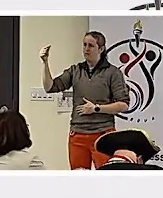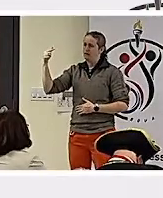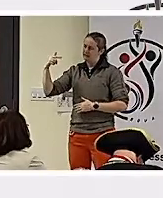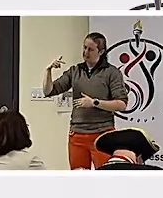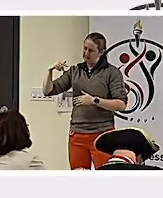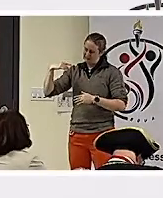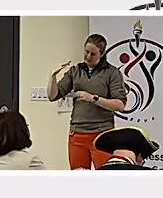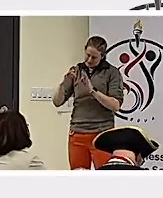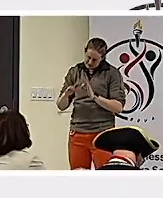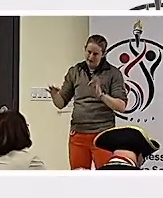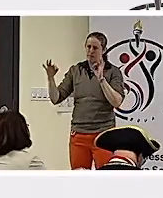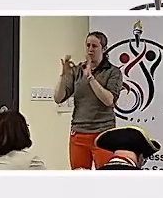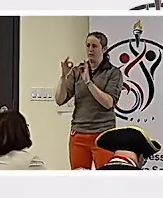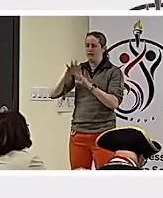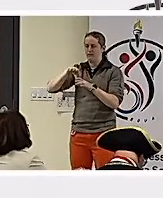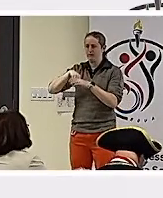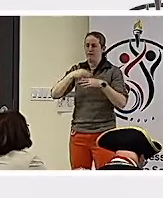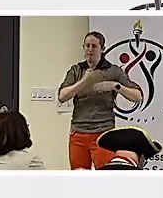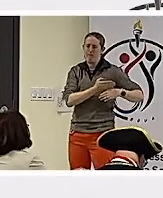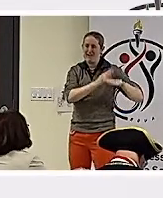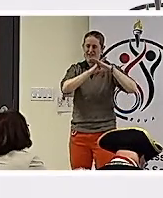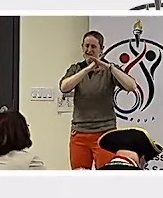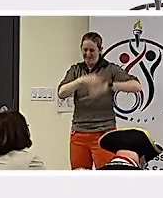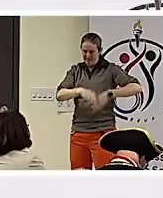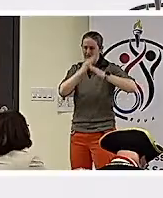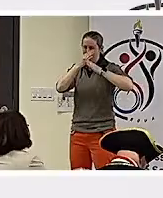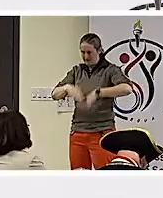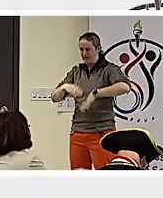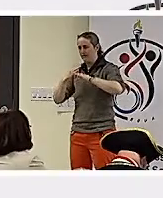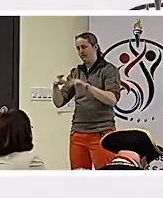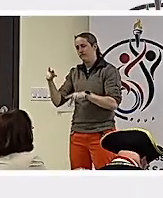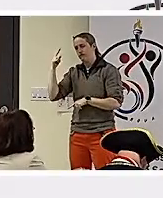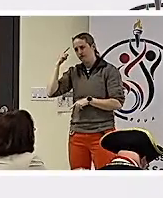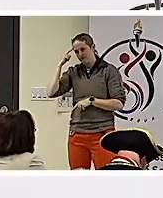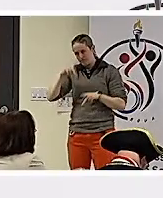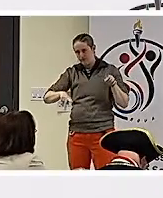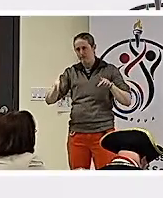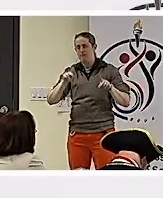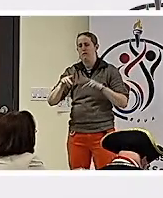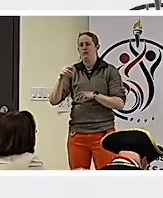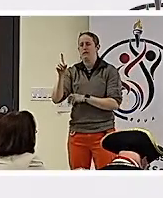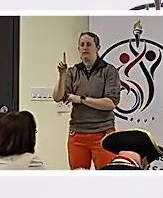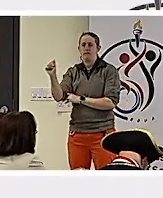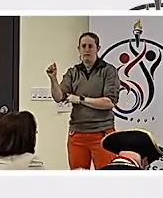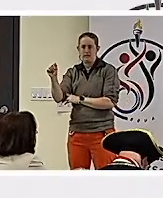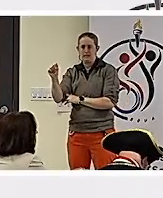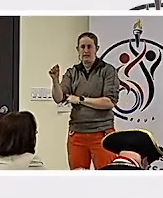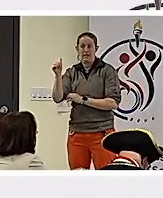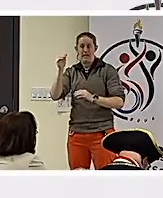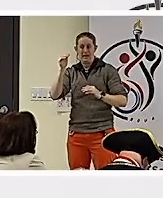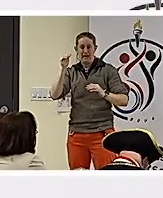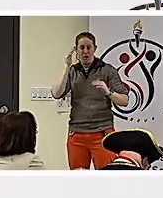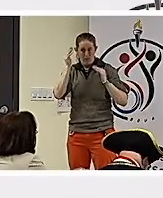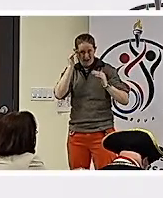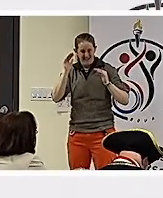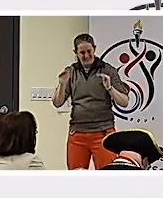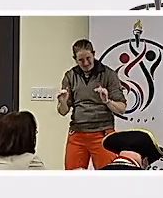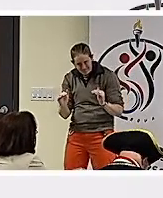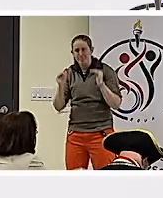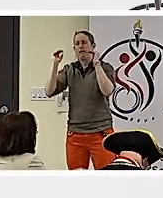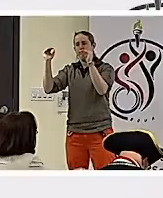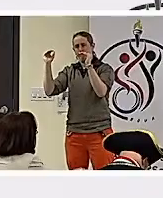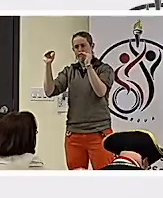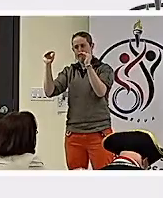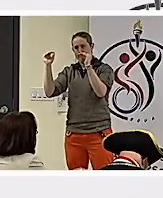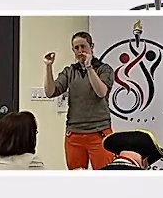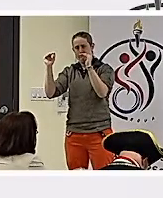remove barriers for persons with disabilities and increase accessibility awareness. We all have a